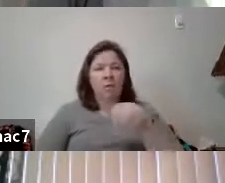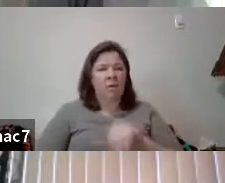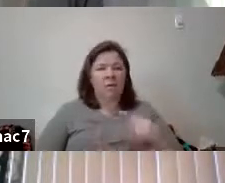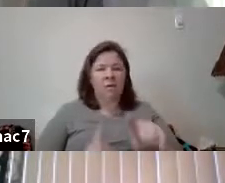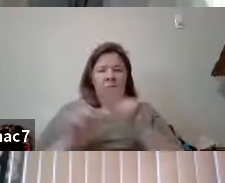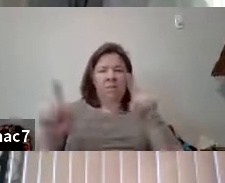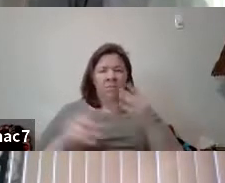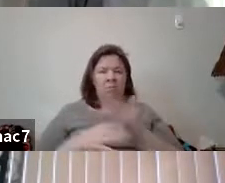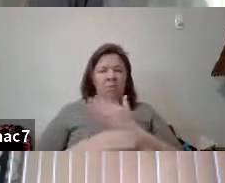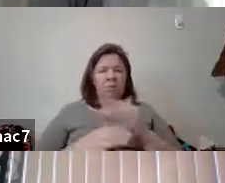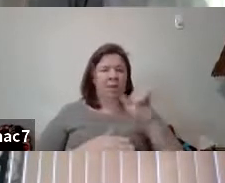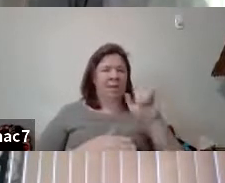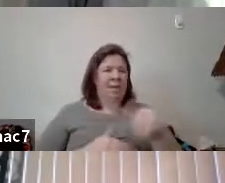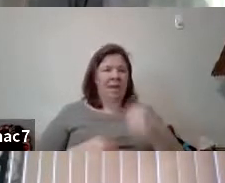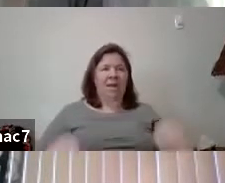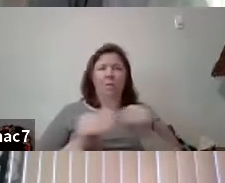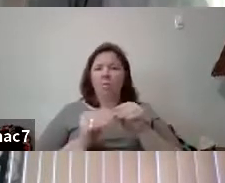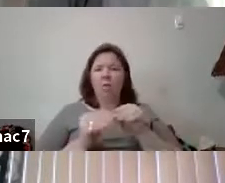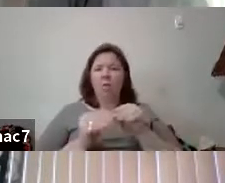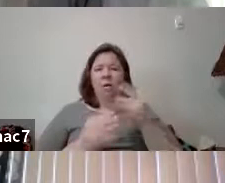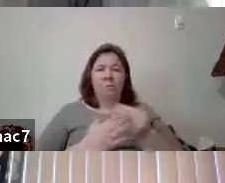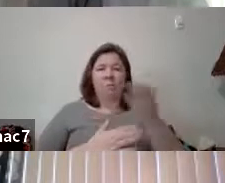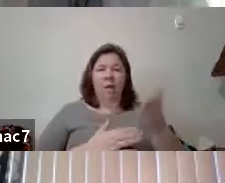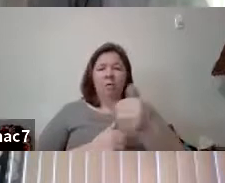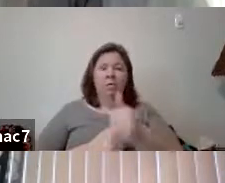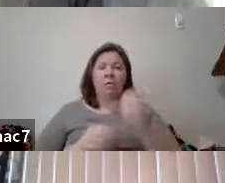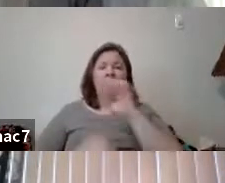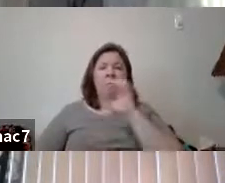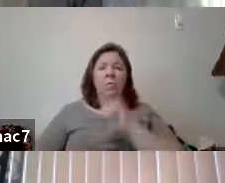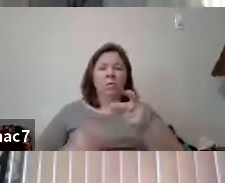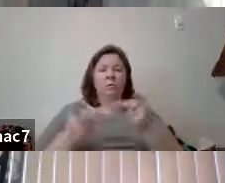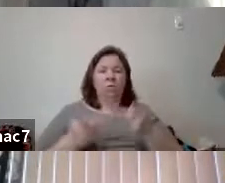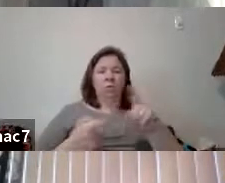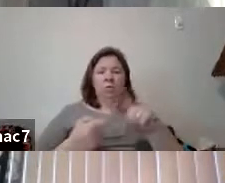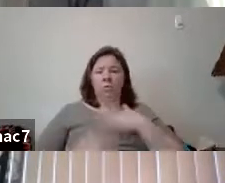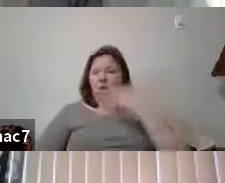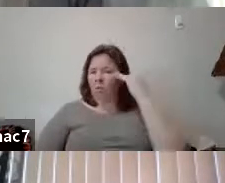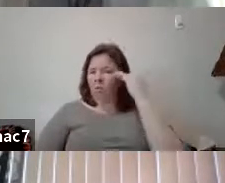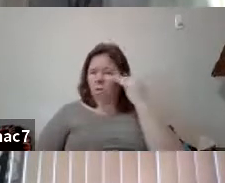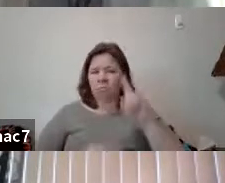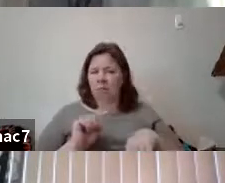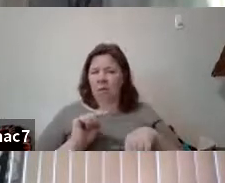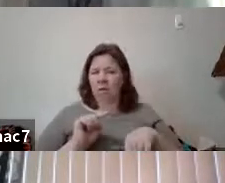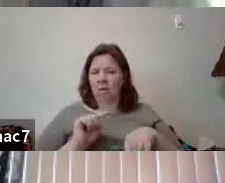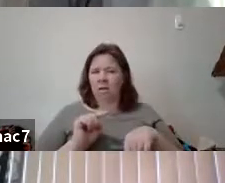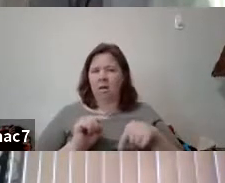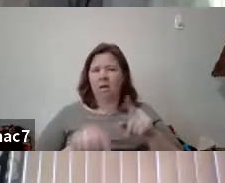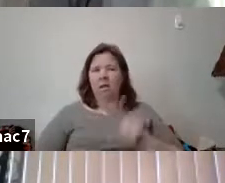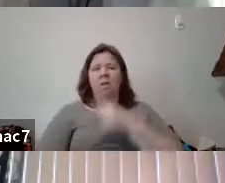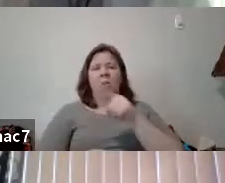difference anymore. You can't buy yourself into an old position, to my knowledge. That went away a long time